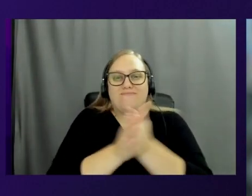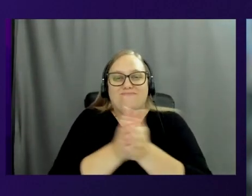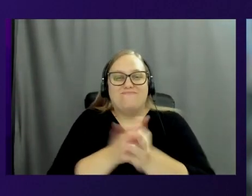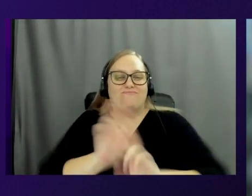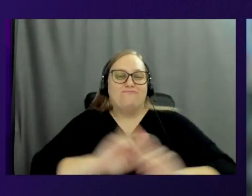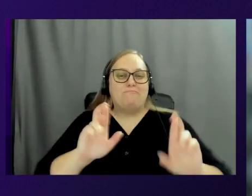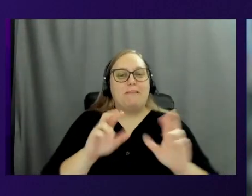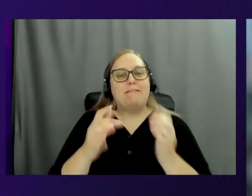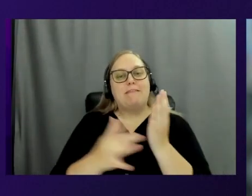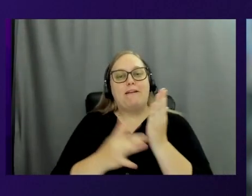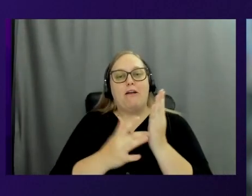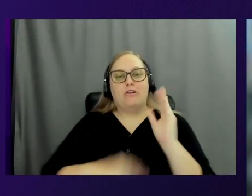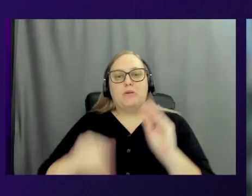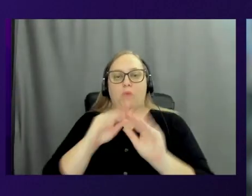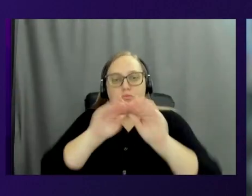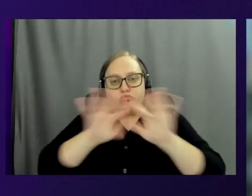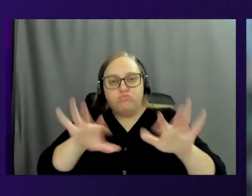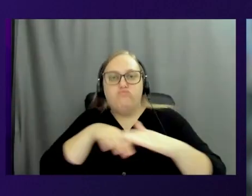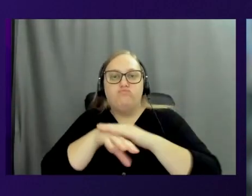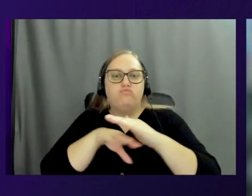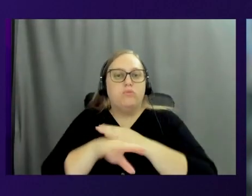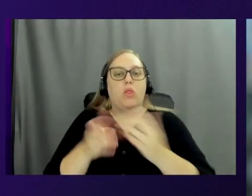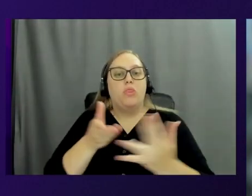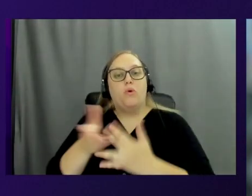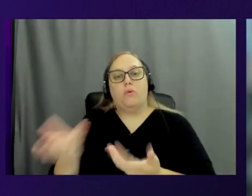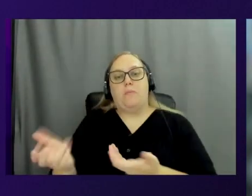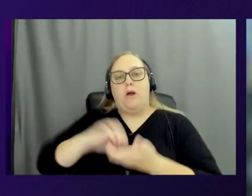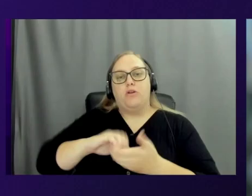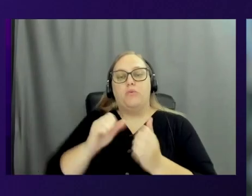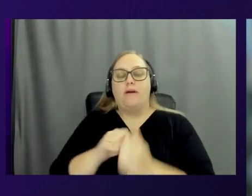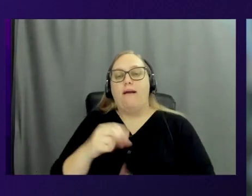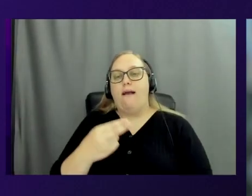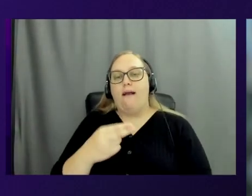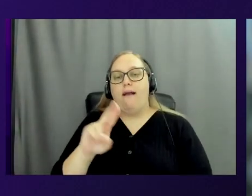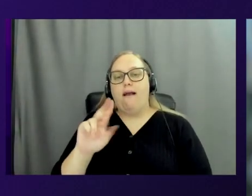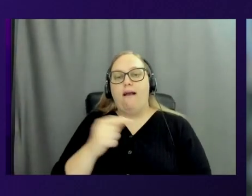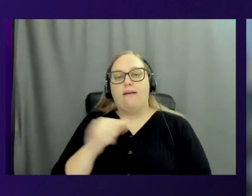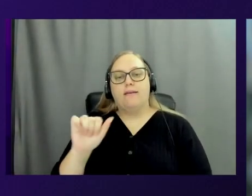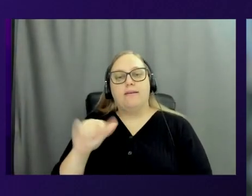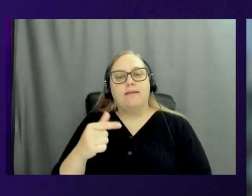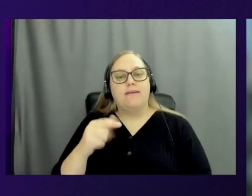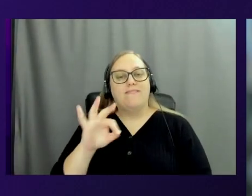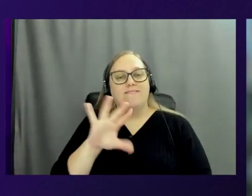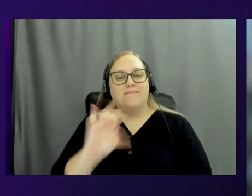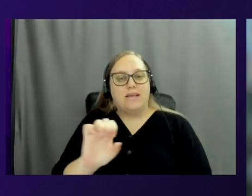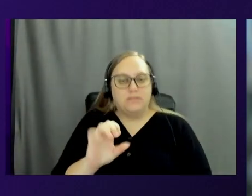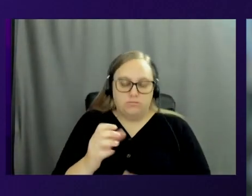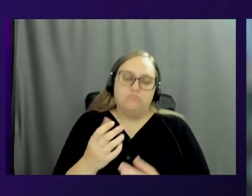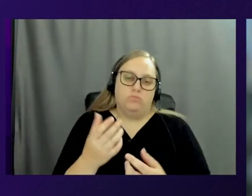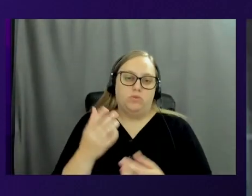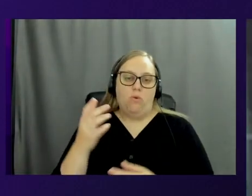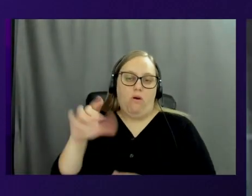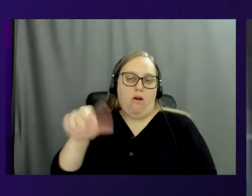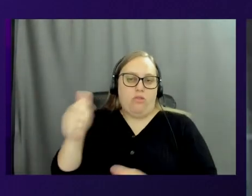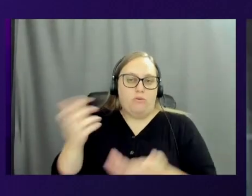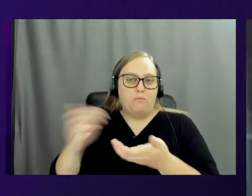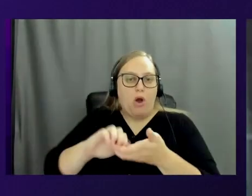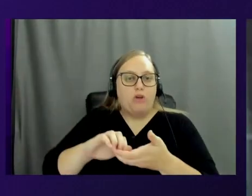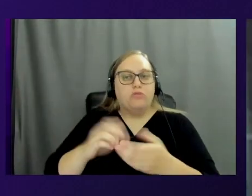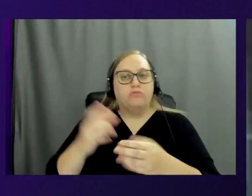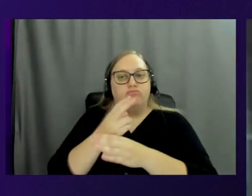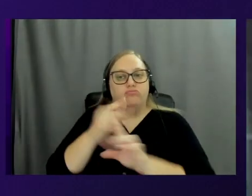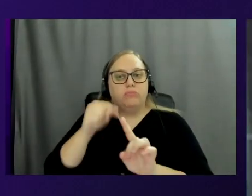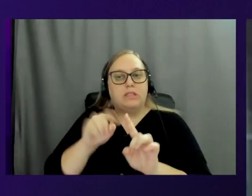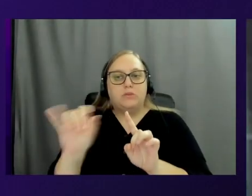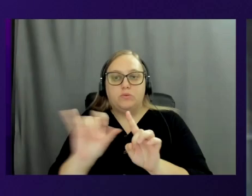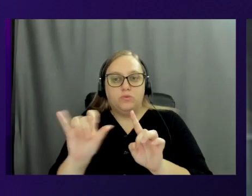AI community through this partnership with Hugging Face and other partners who are leveraging the silicon innovation you talked about. So Dave,